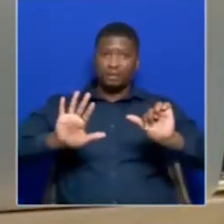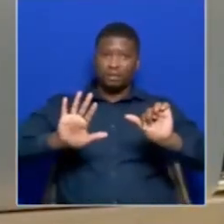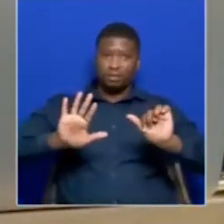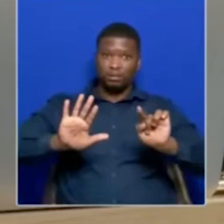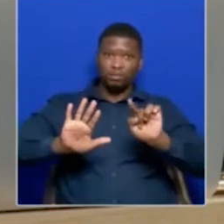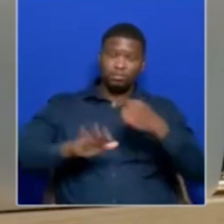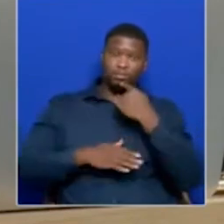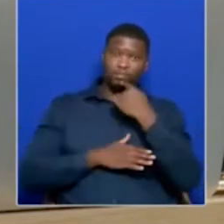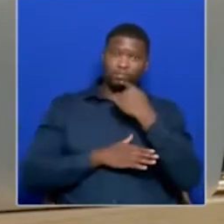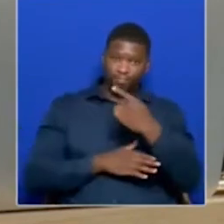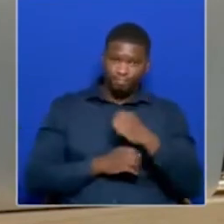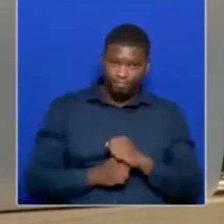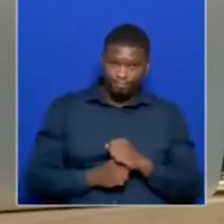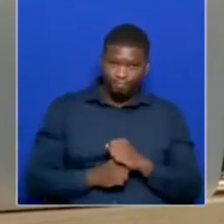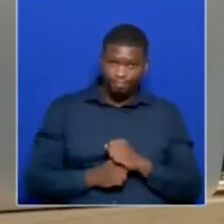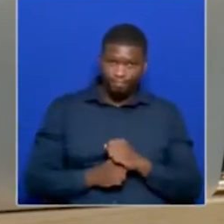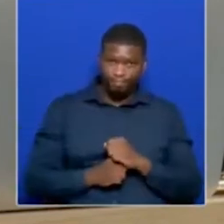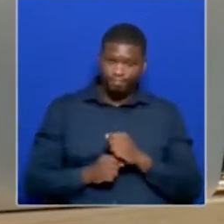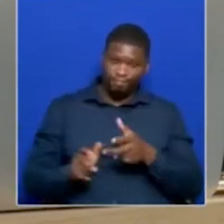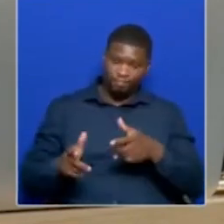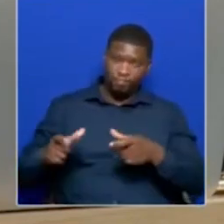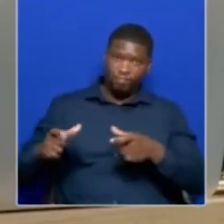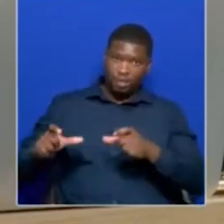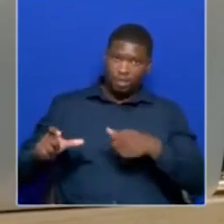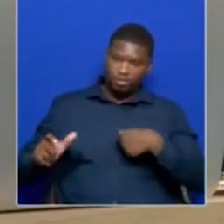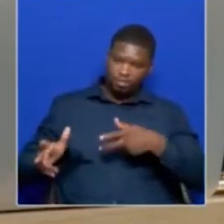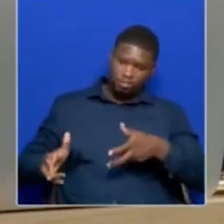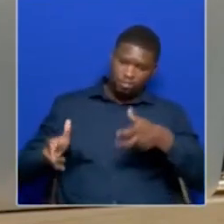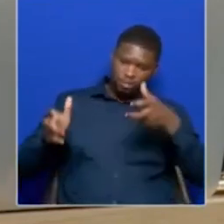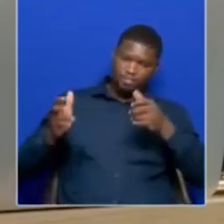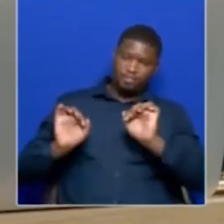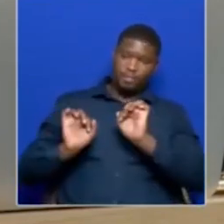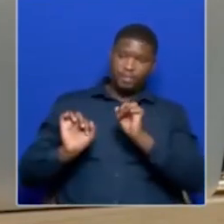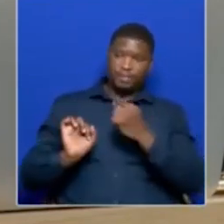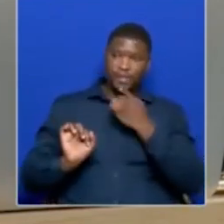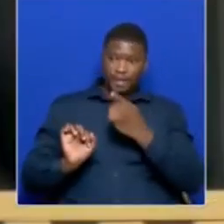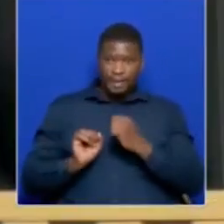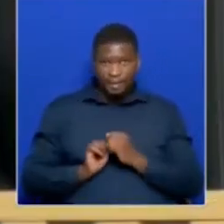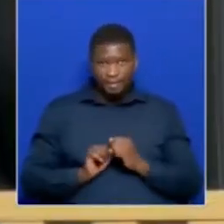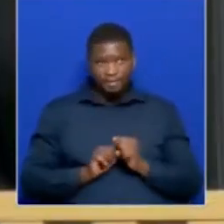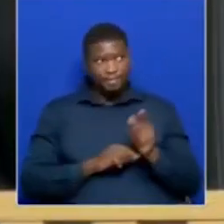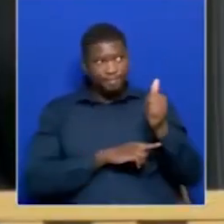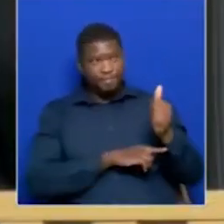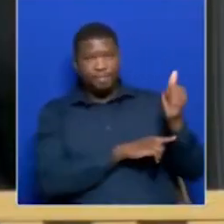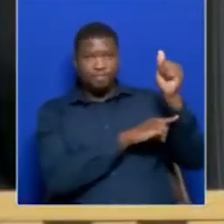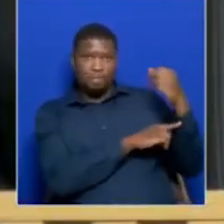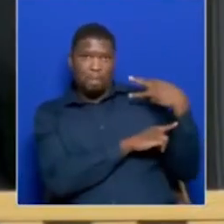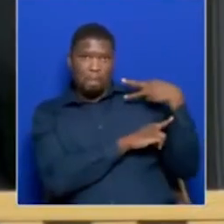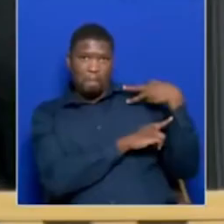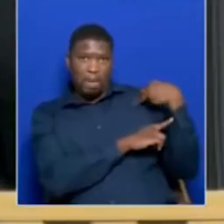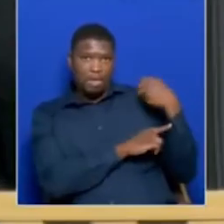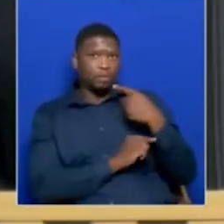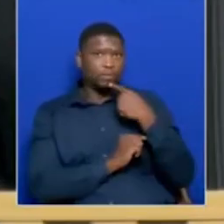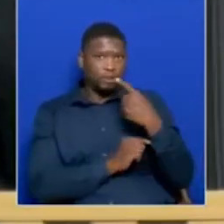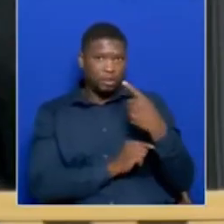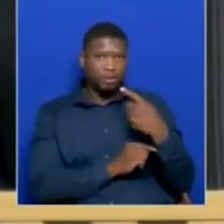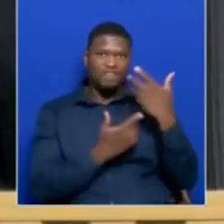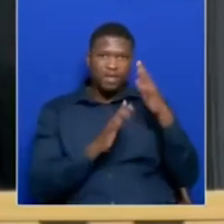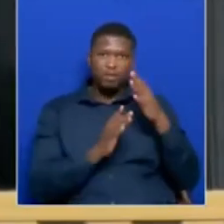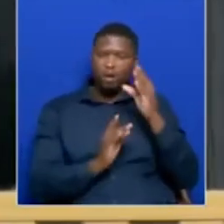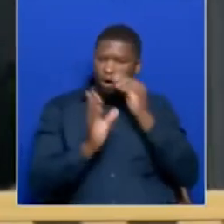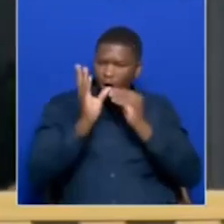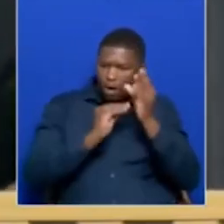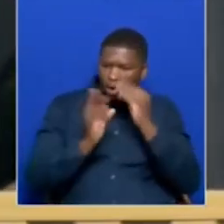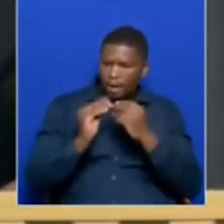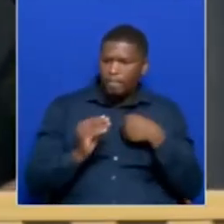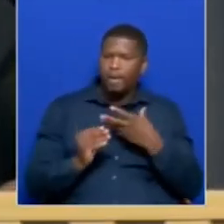what you say the minister says, he further said that he had learned that I have more information about SAPS Crime Intelligence officials who were